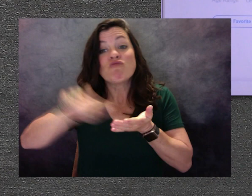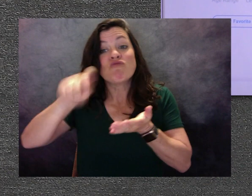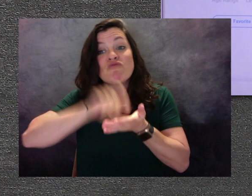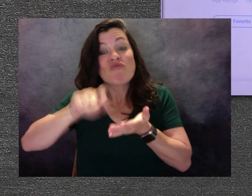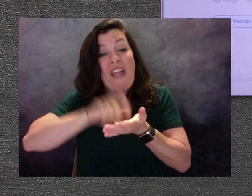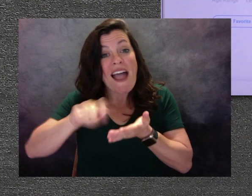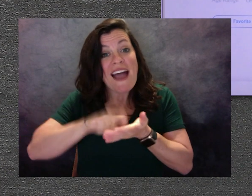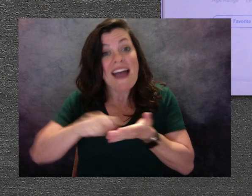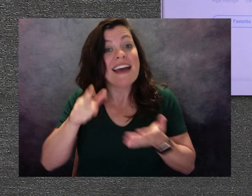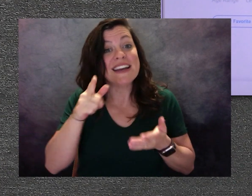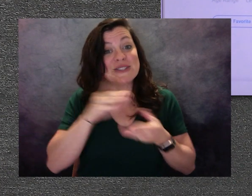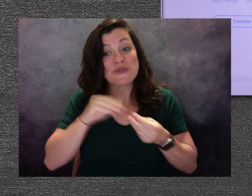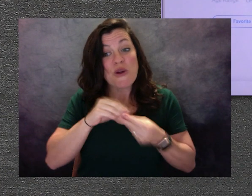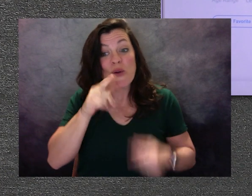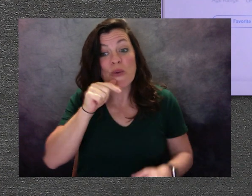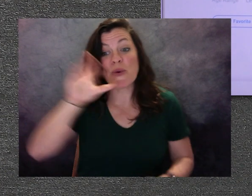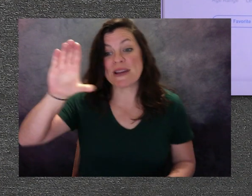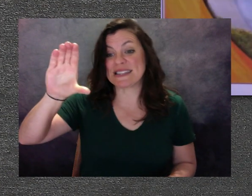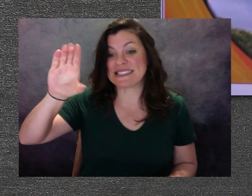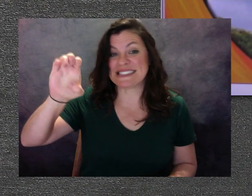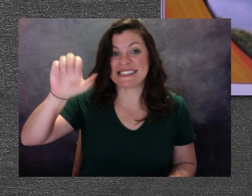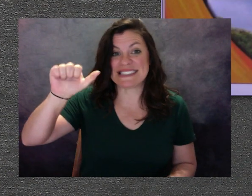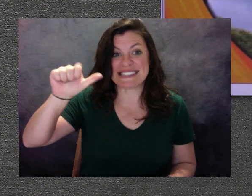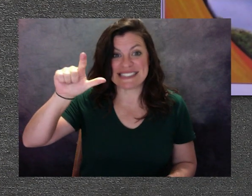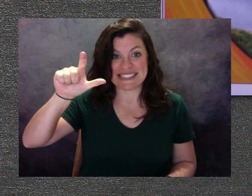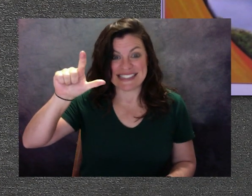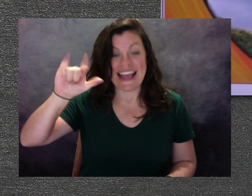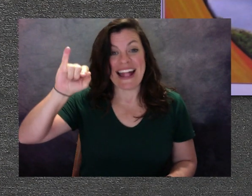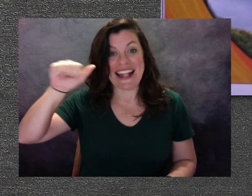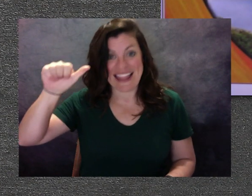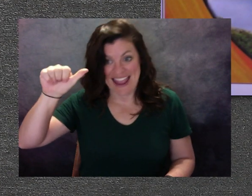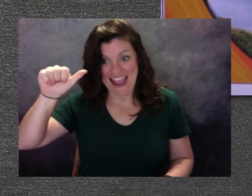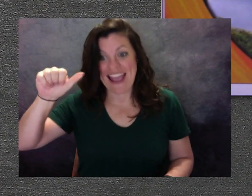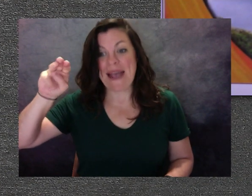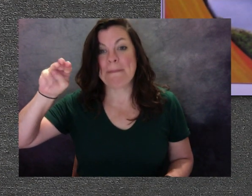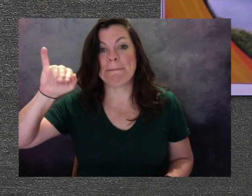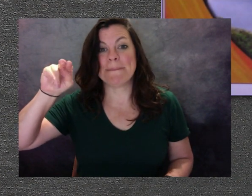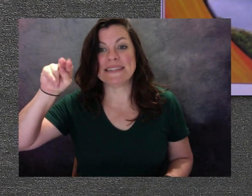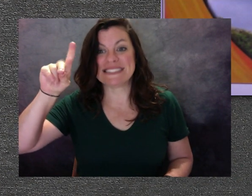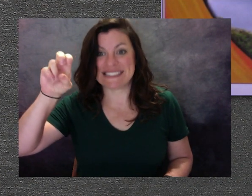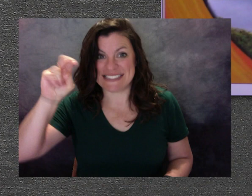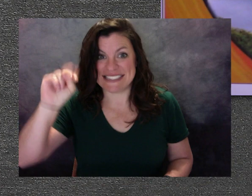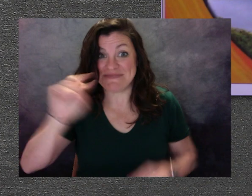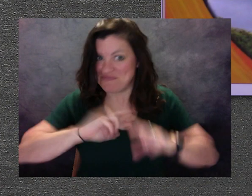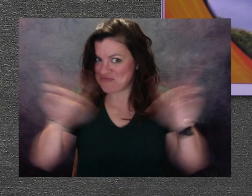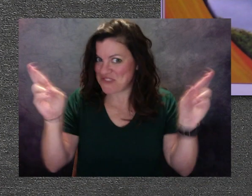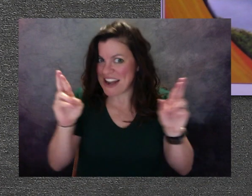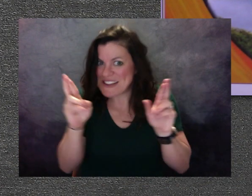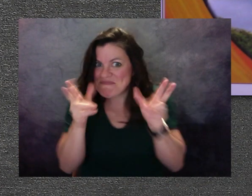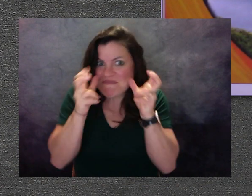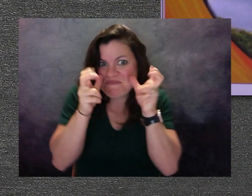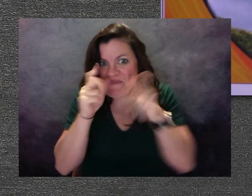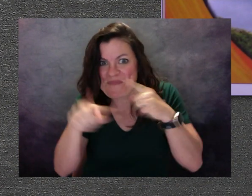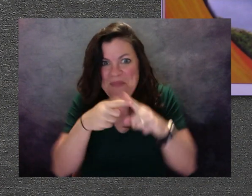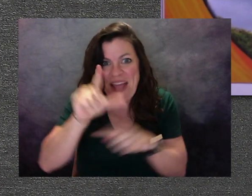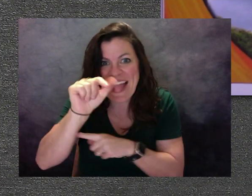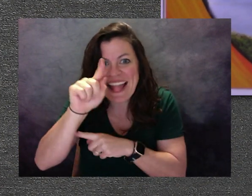awesome story about lakes. What do we know about